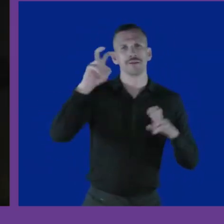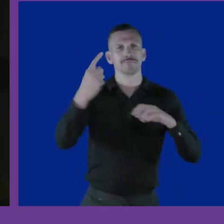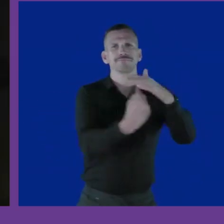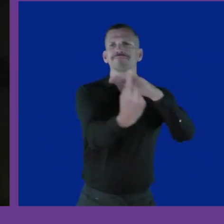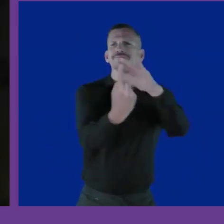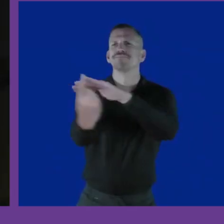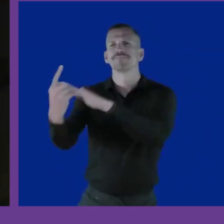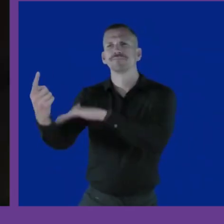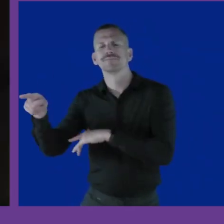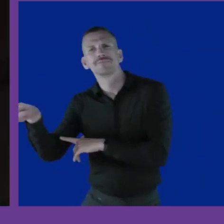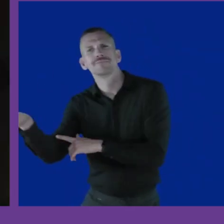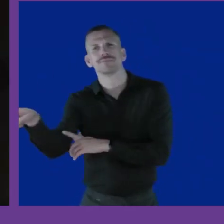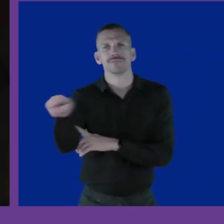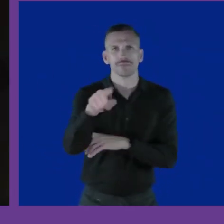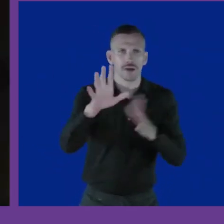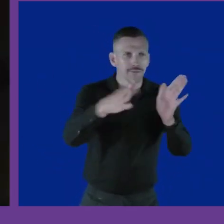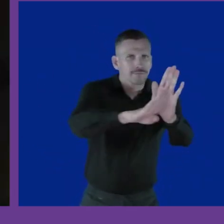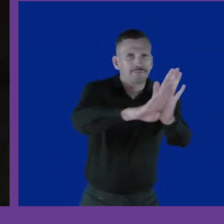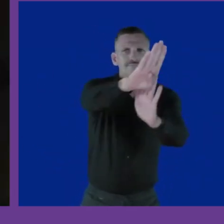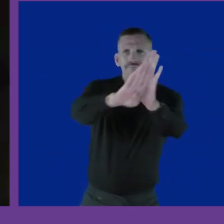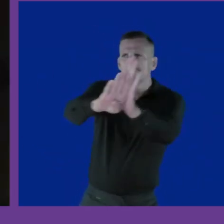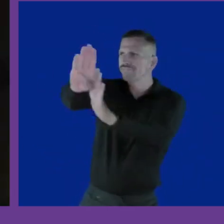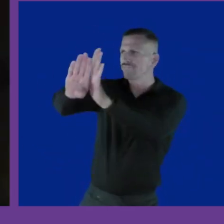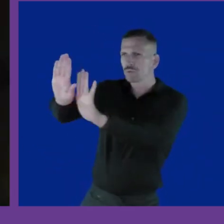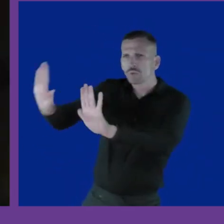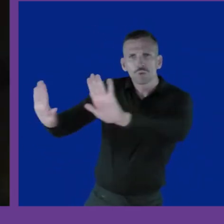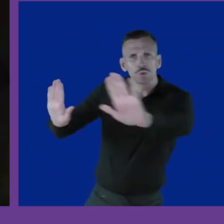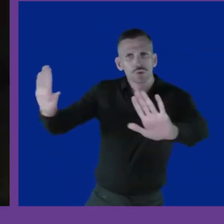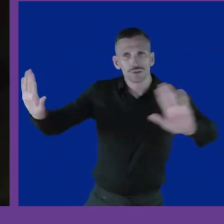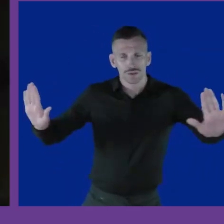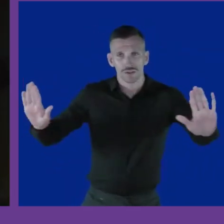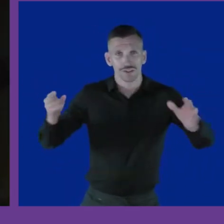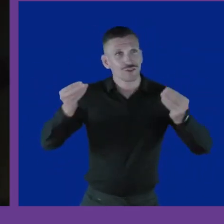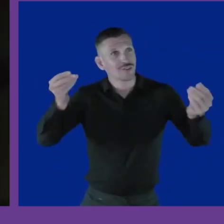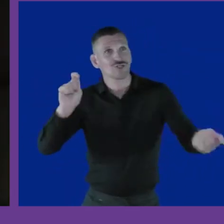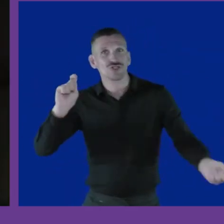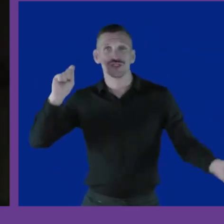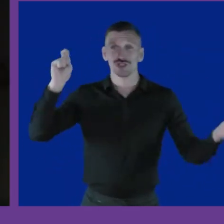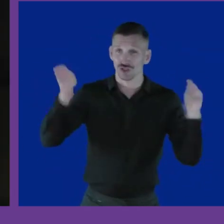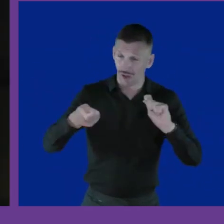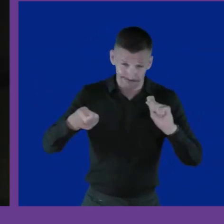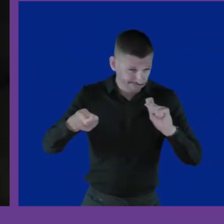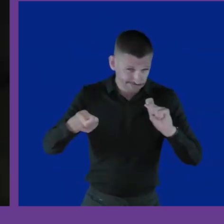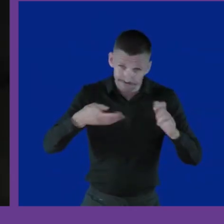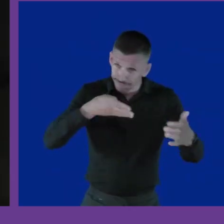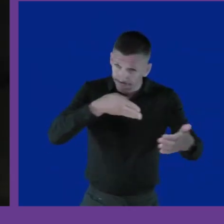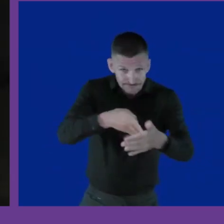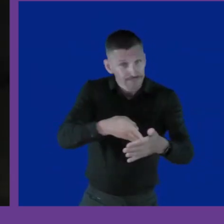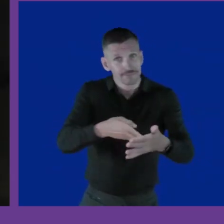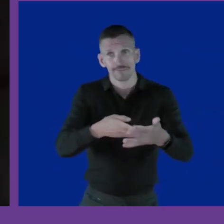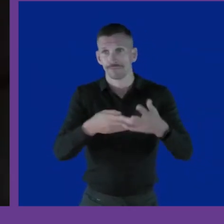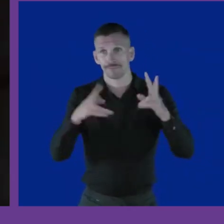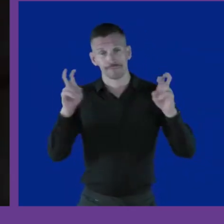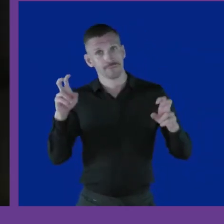own systems, you won't change the system, which I know was your exact point at the beginning. Lars said at the beginning, we have